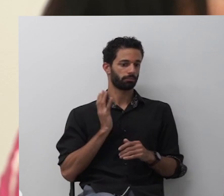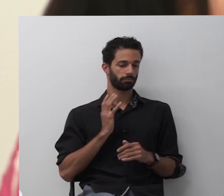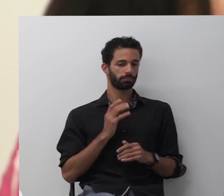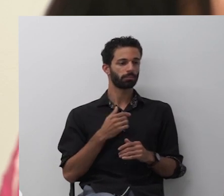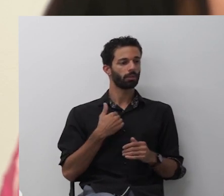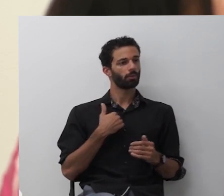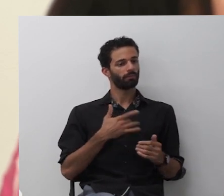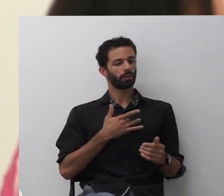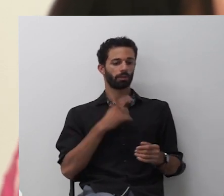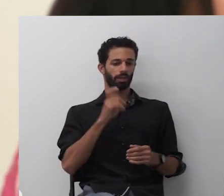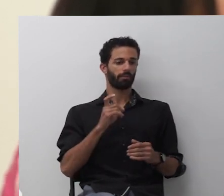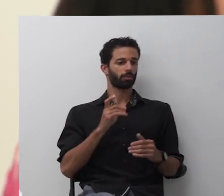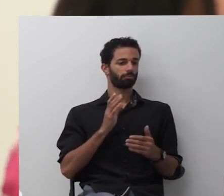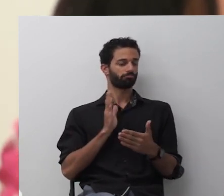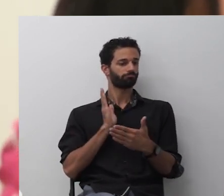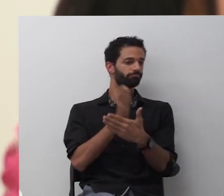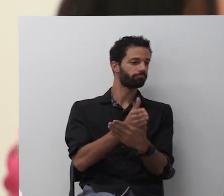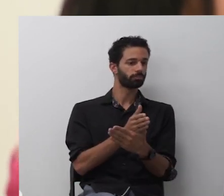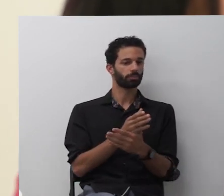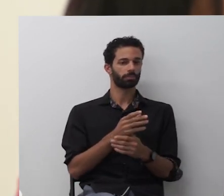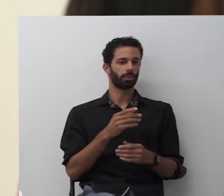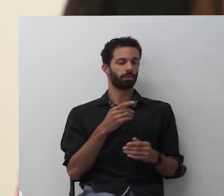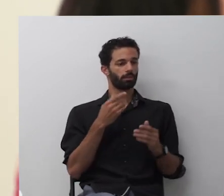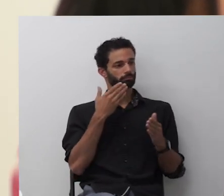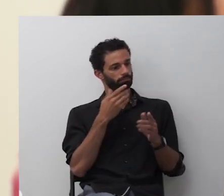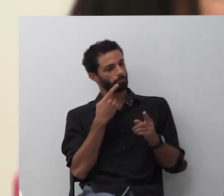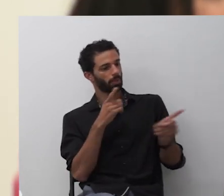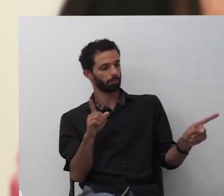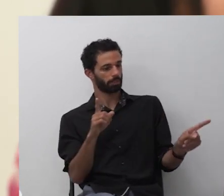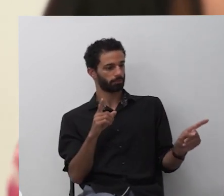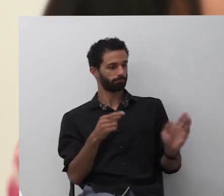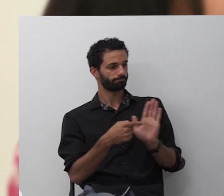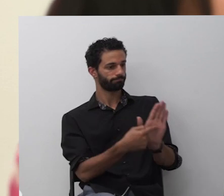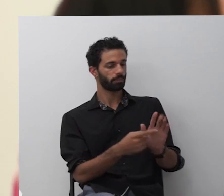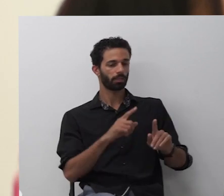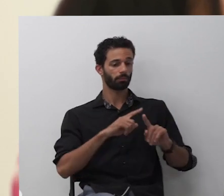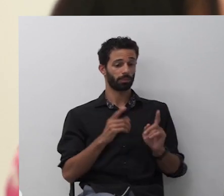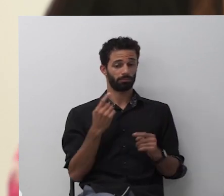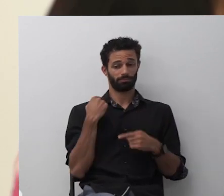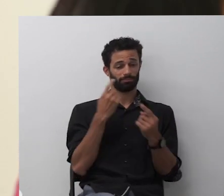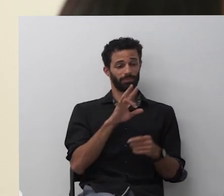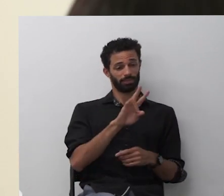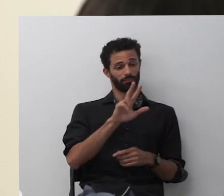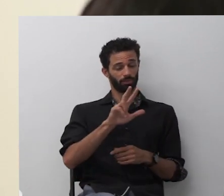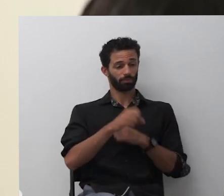to disrupt, we have to be public facing, but I mean the Korean War has been ongoing for 73 years.